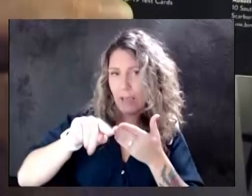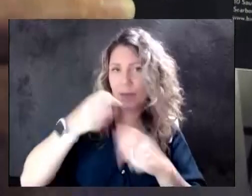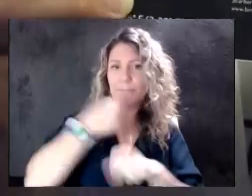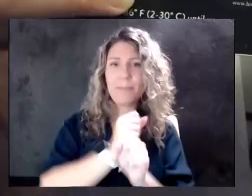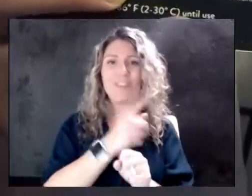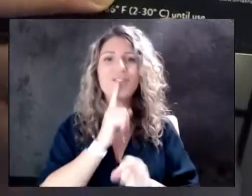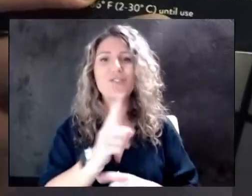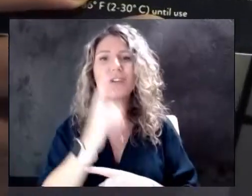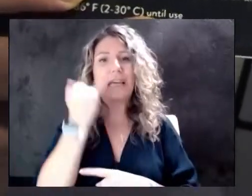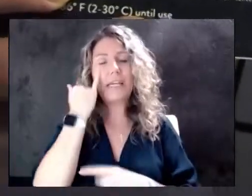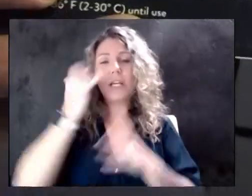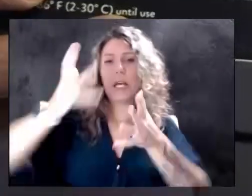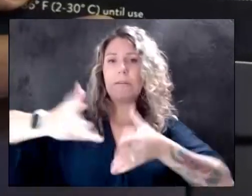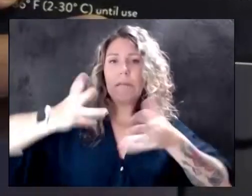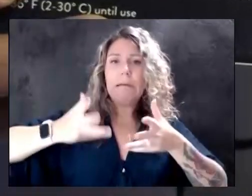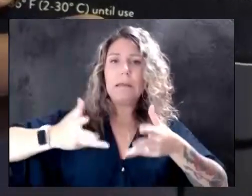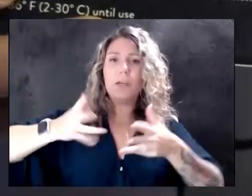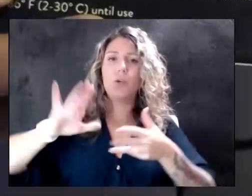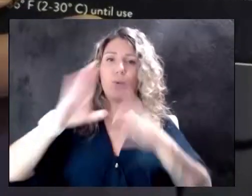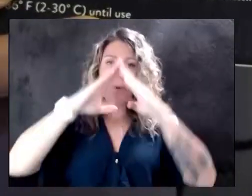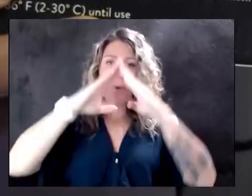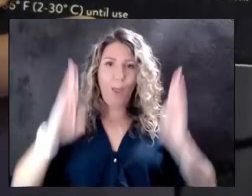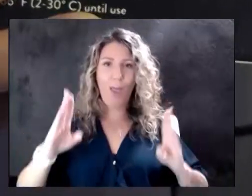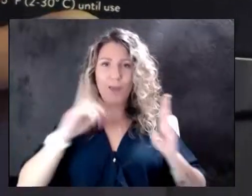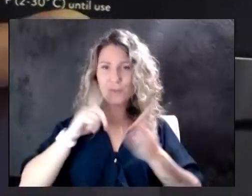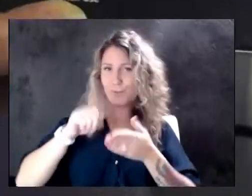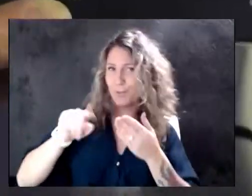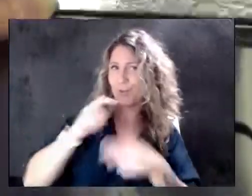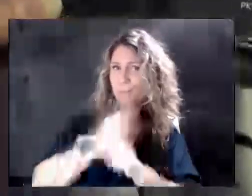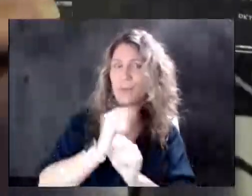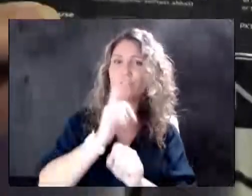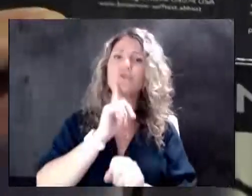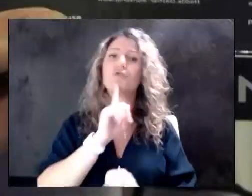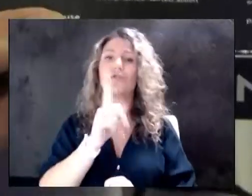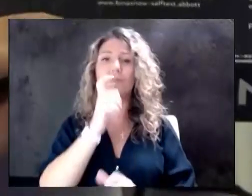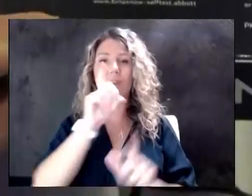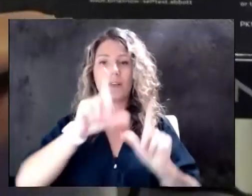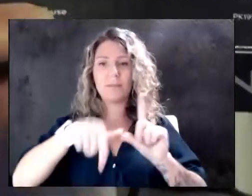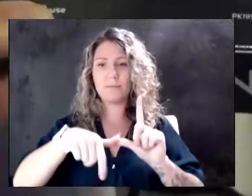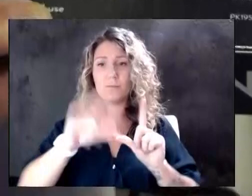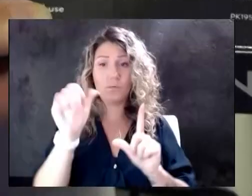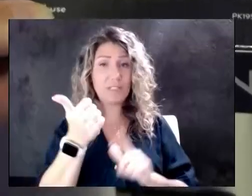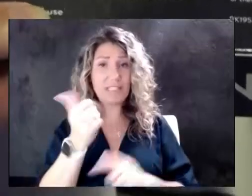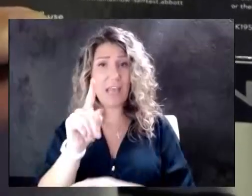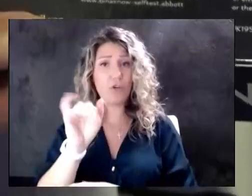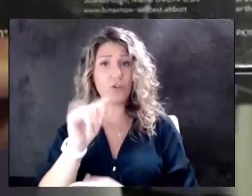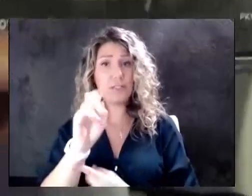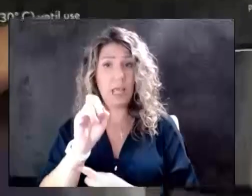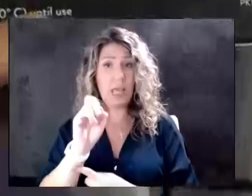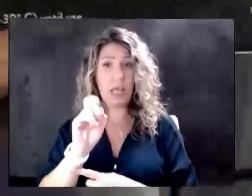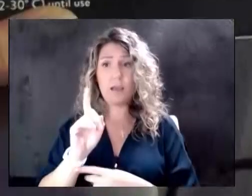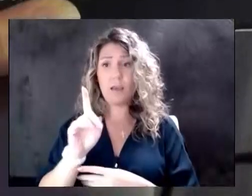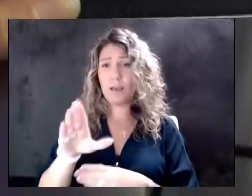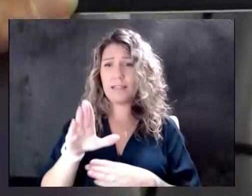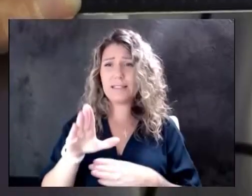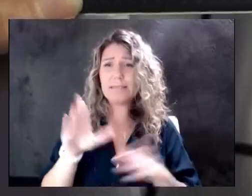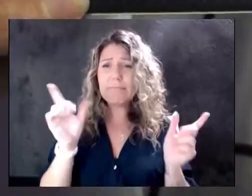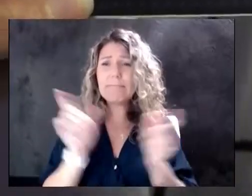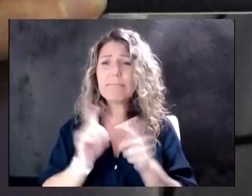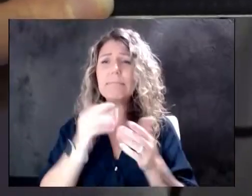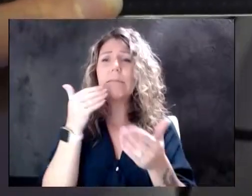house for a while, give that a check and make sure it hasn't expired. Okay. There's another date on here. It's by this thing that looks like a